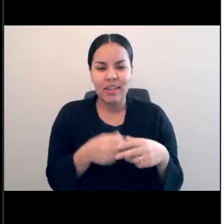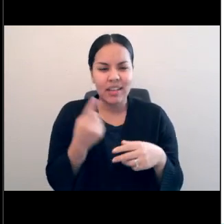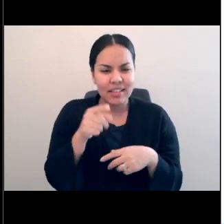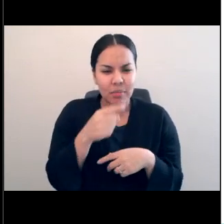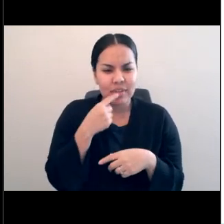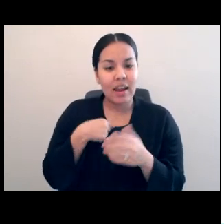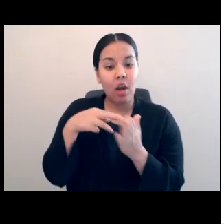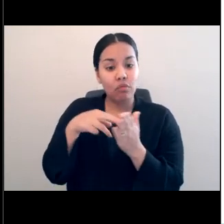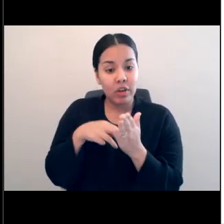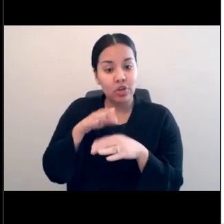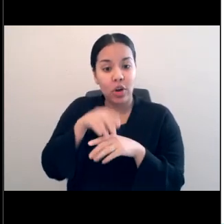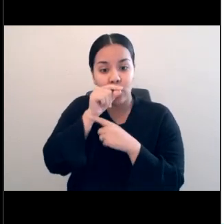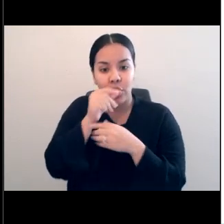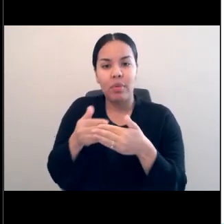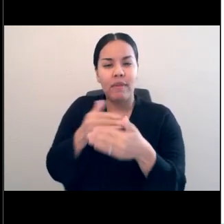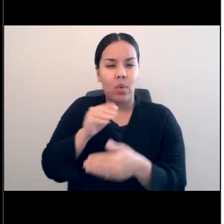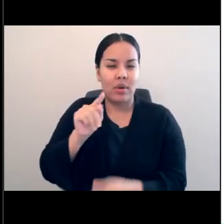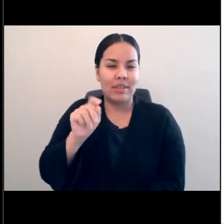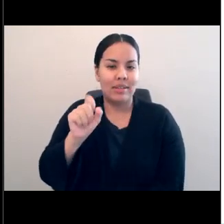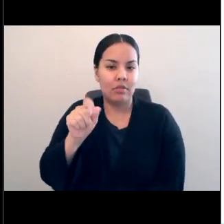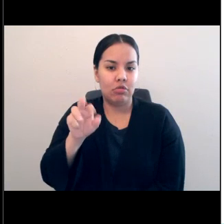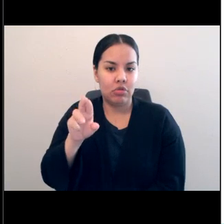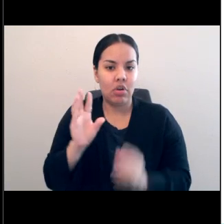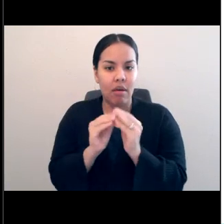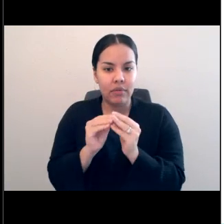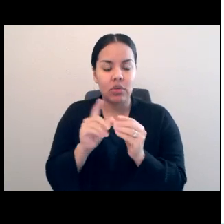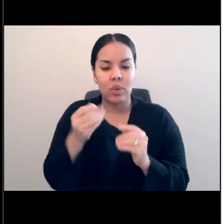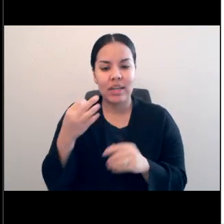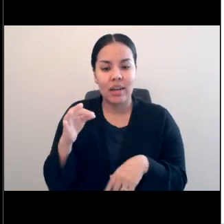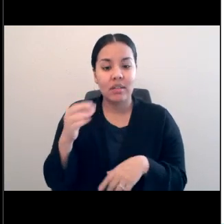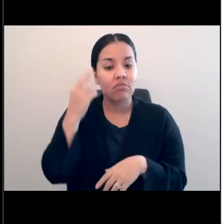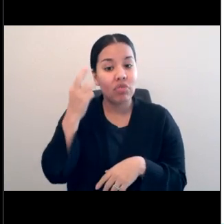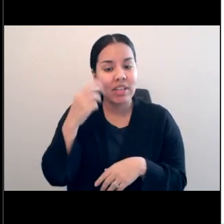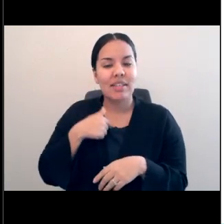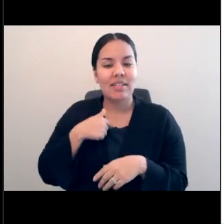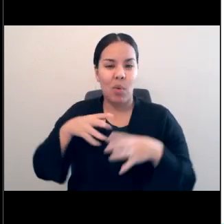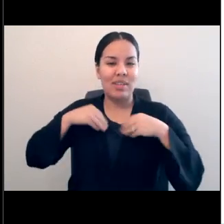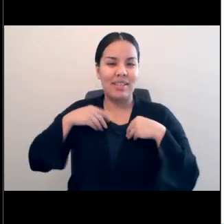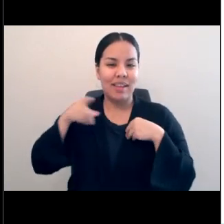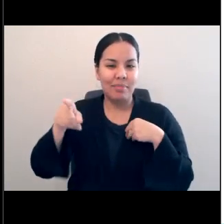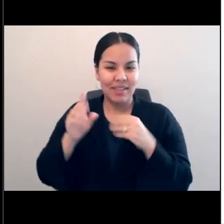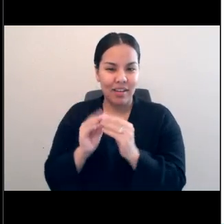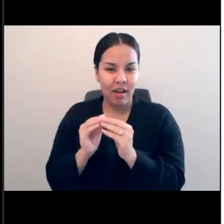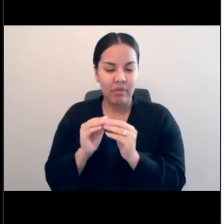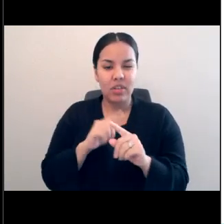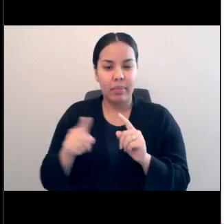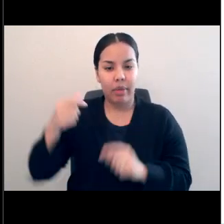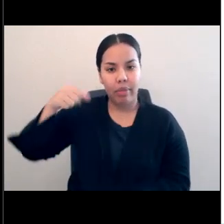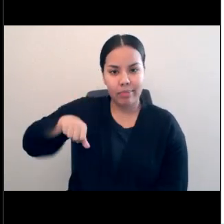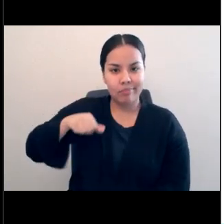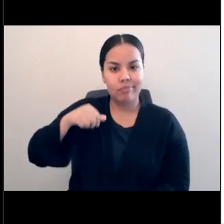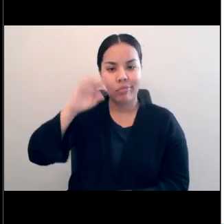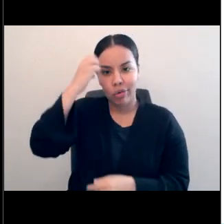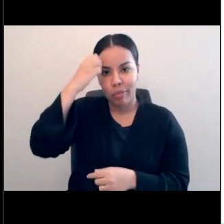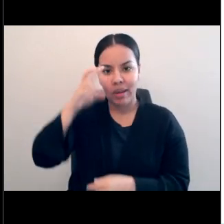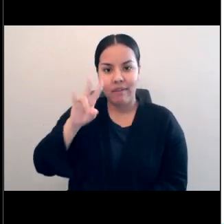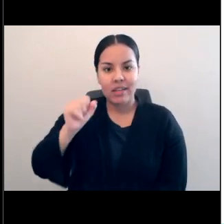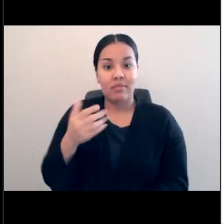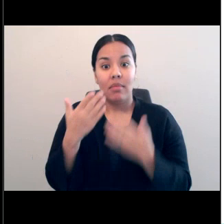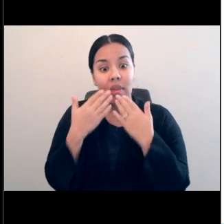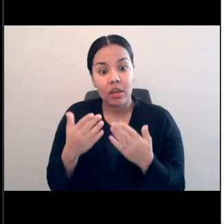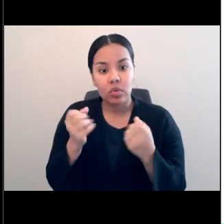before TISLR conference in 2019 because I was accepted at the conference, but denied a European visa. But thanks to the sign